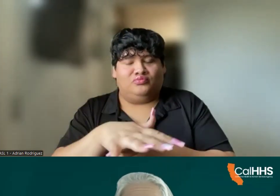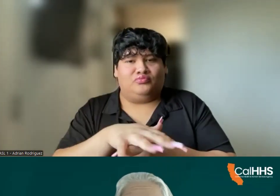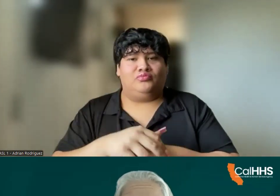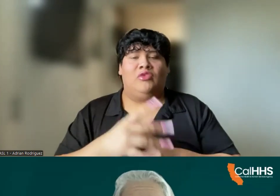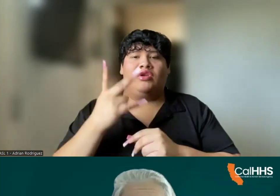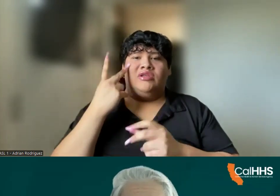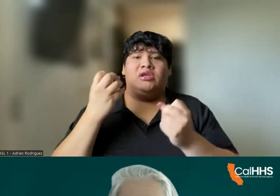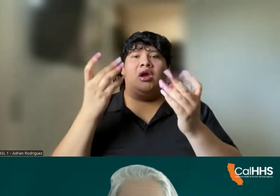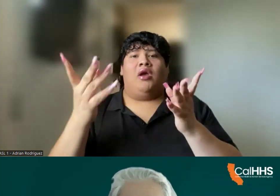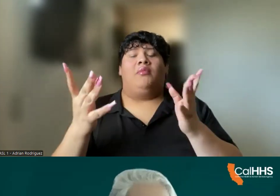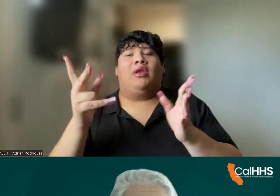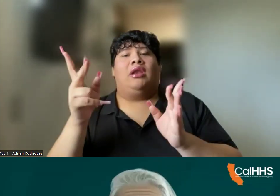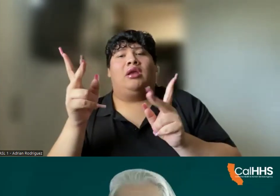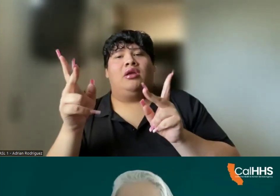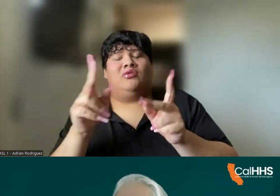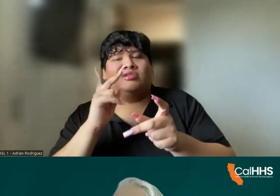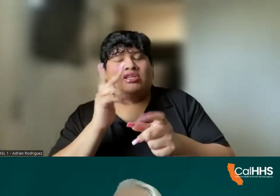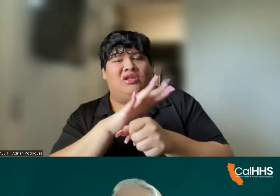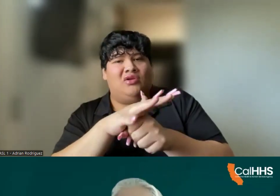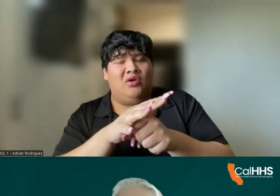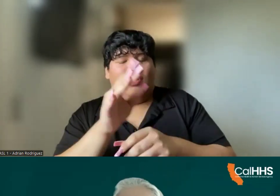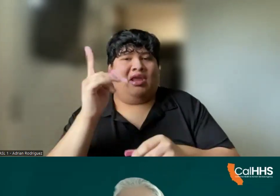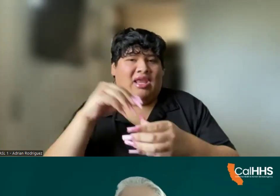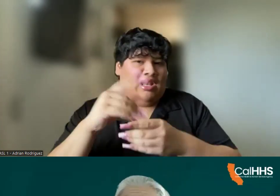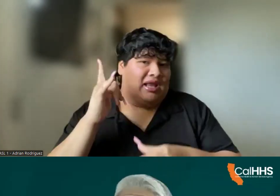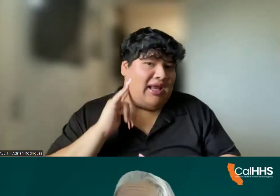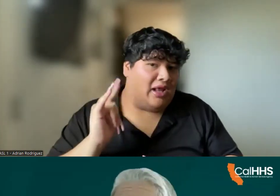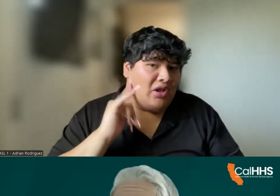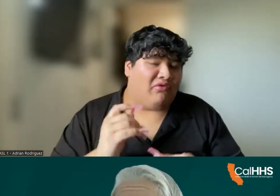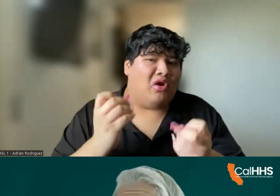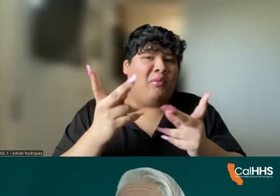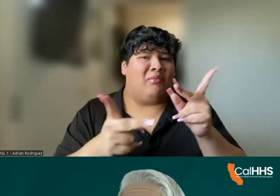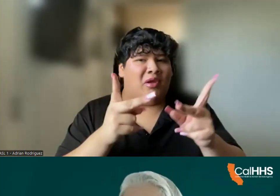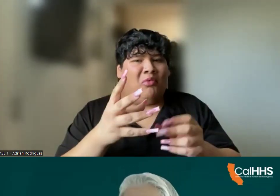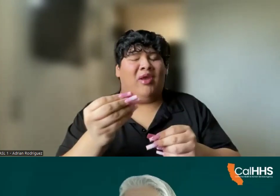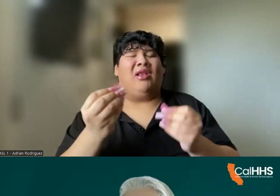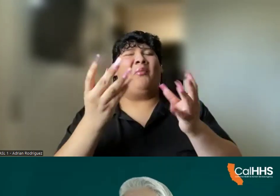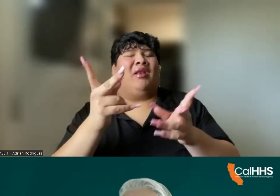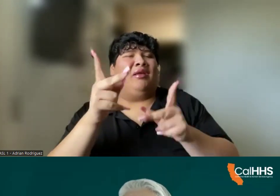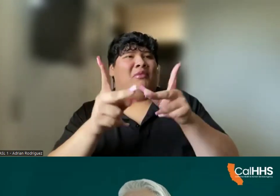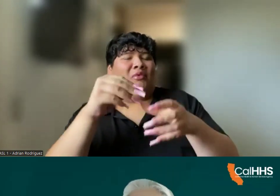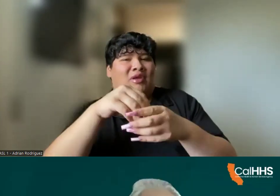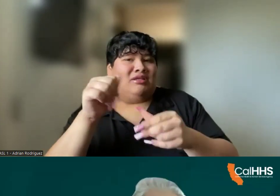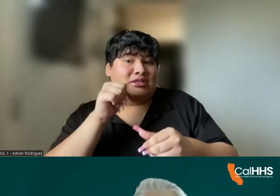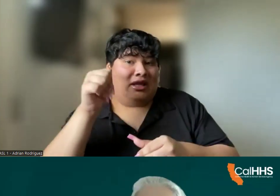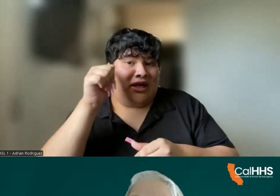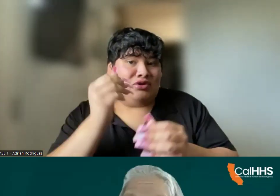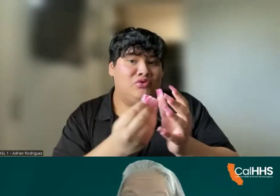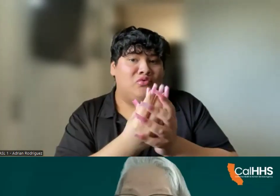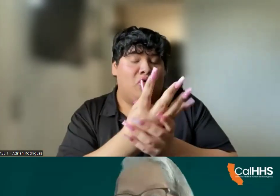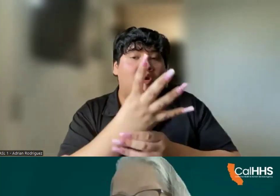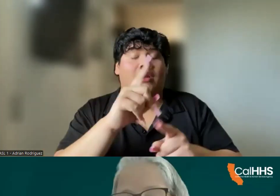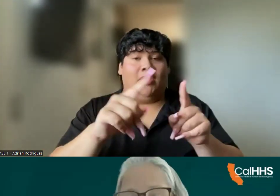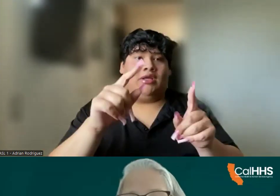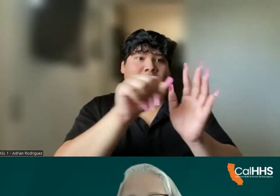of rural populations in California of how significant the aging population is, obviously statewide, but